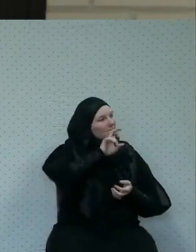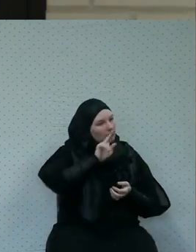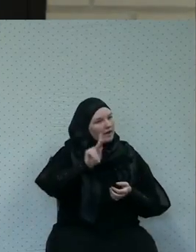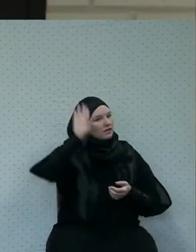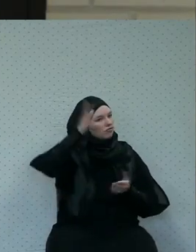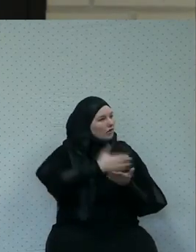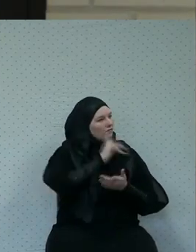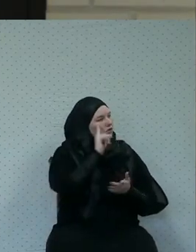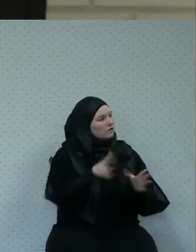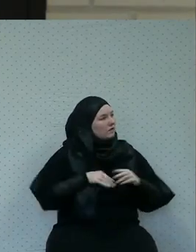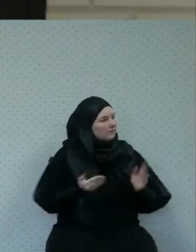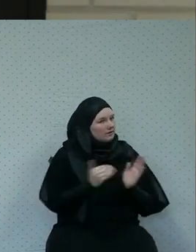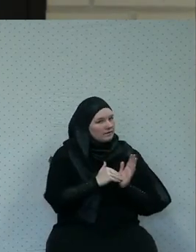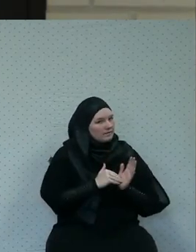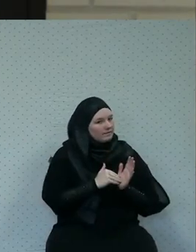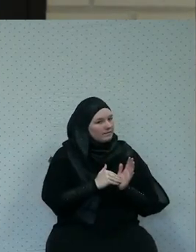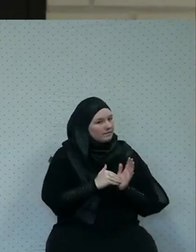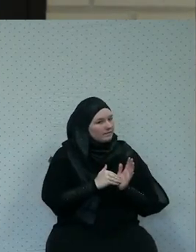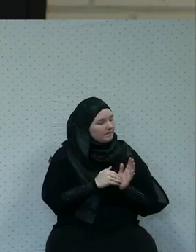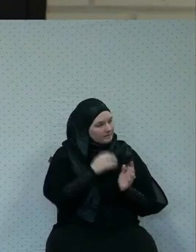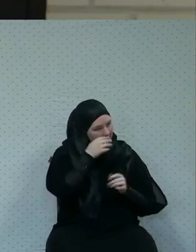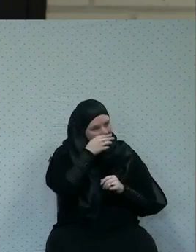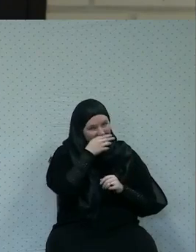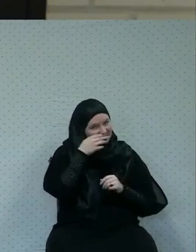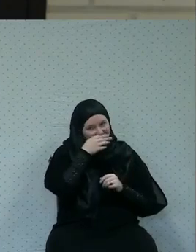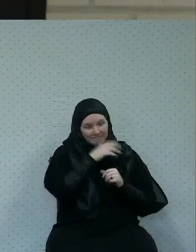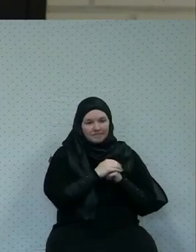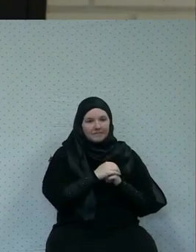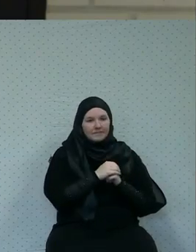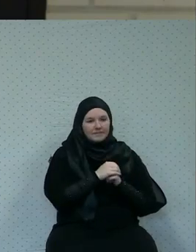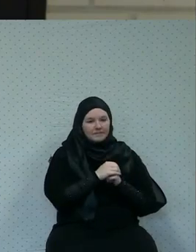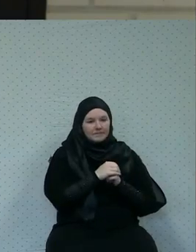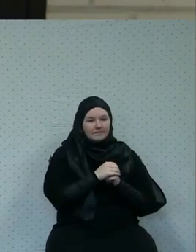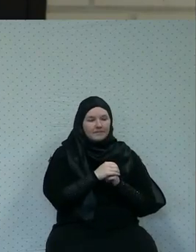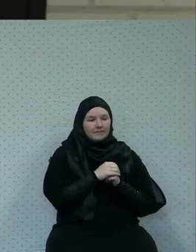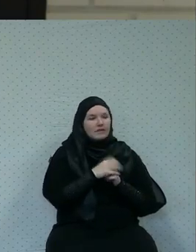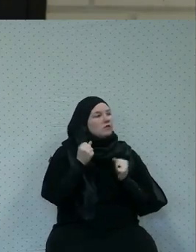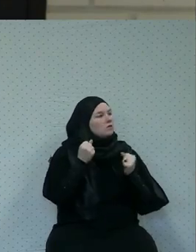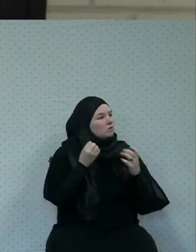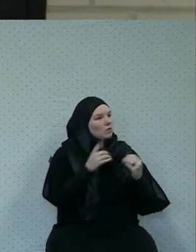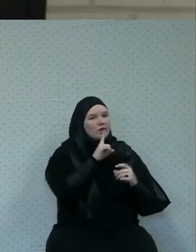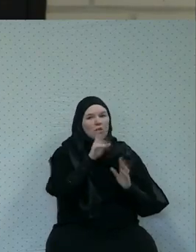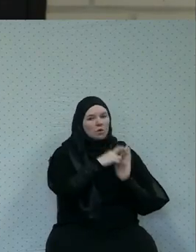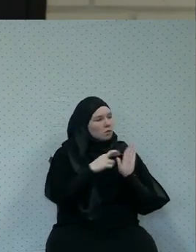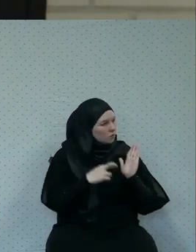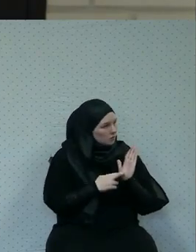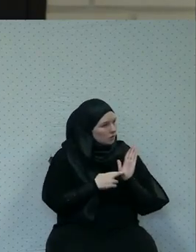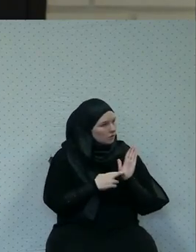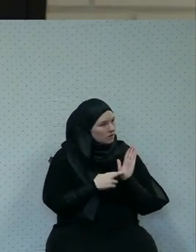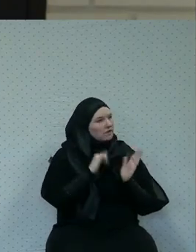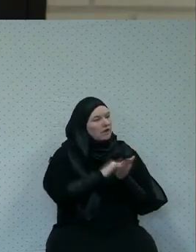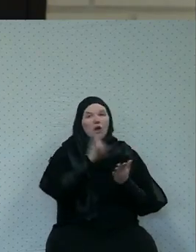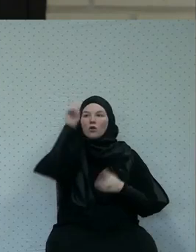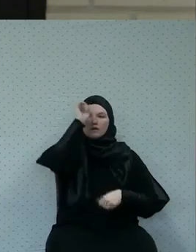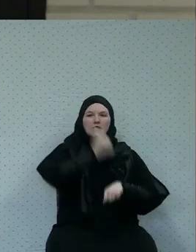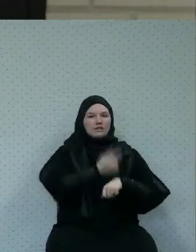be re-accepted in the fold of those who are ta'ibin, repenting. So there are rules that Allah